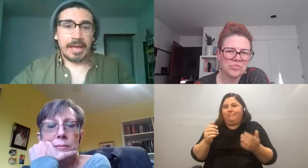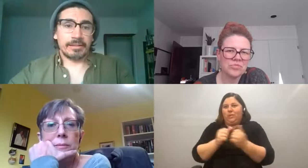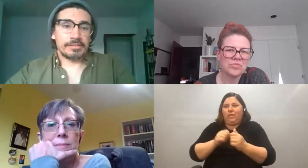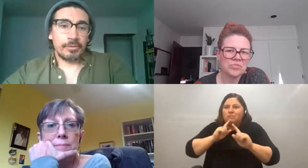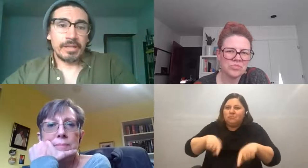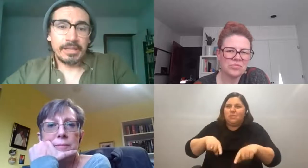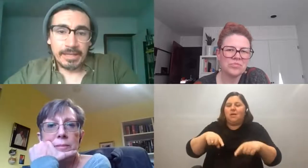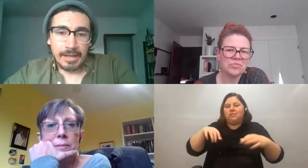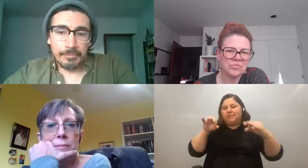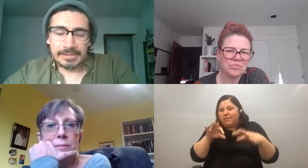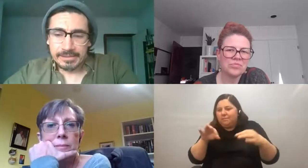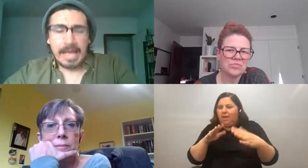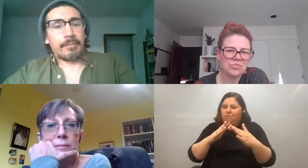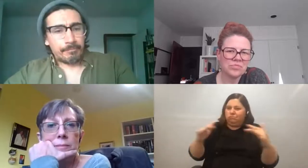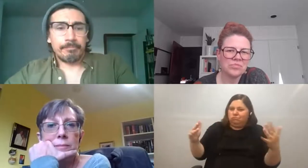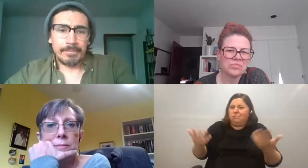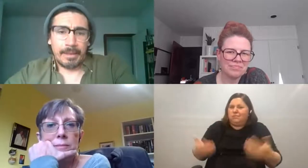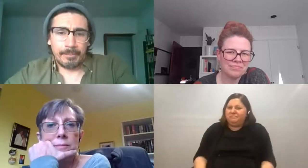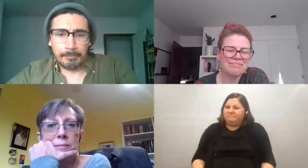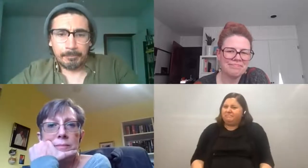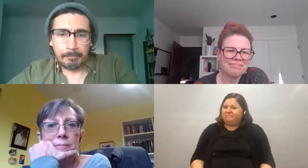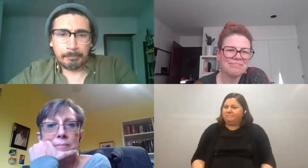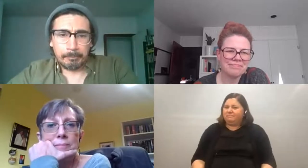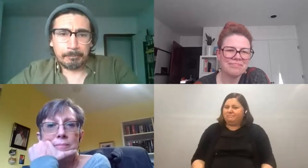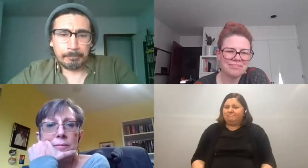feedback so it yeah yeah